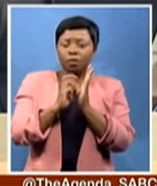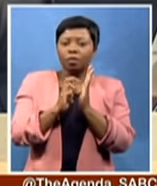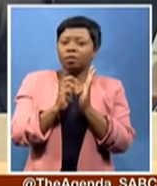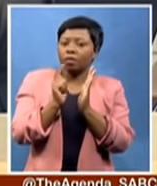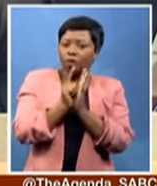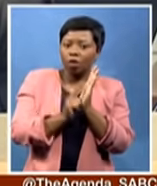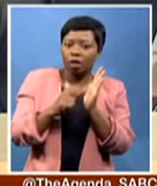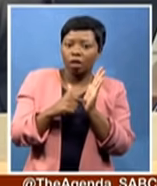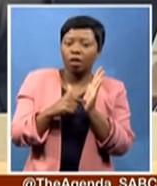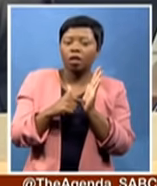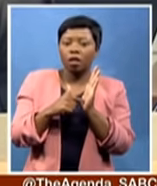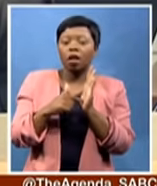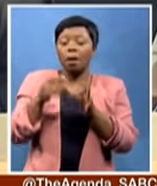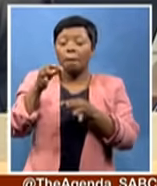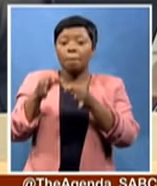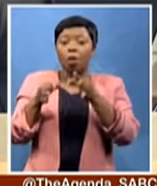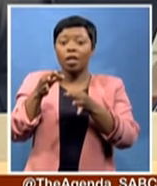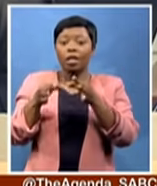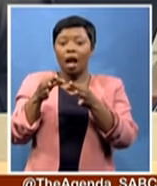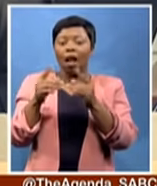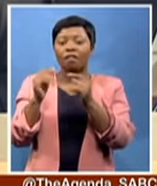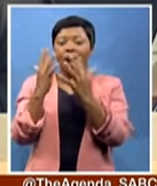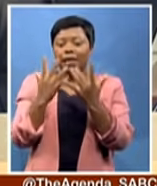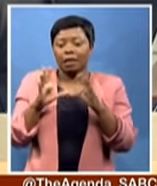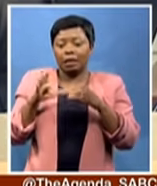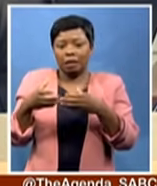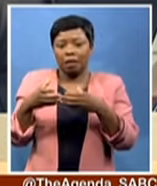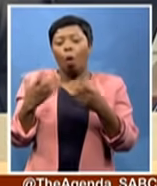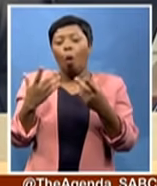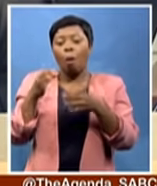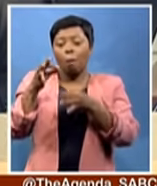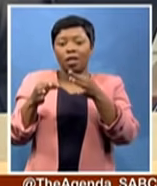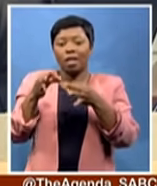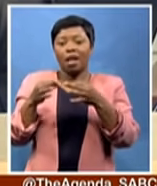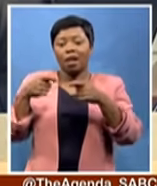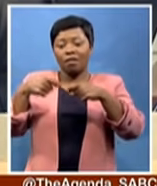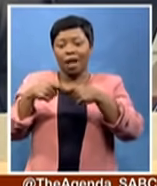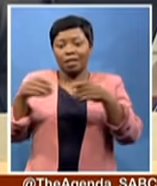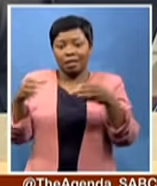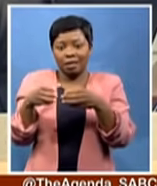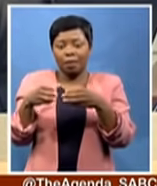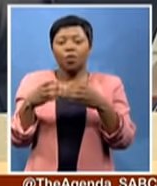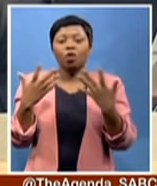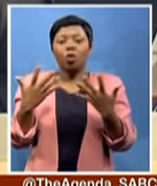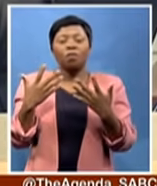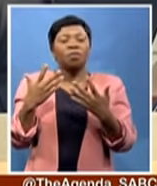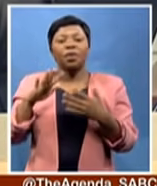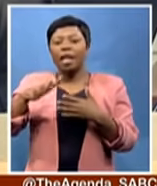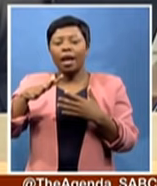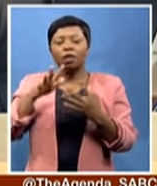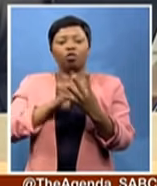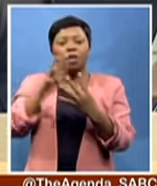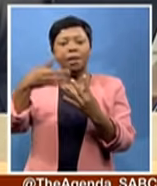political party funding. The lack of transparency in donations to political parties increases